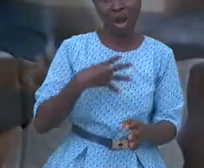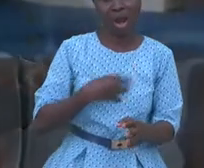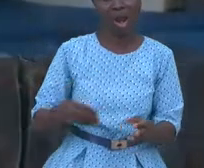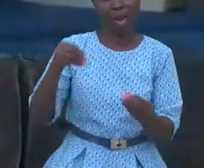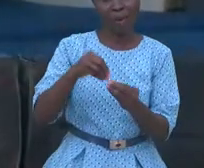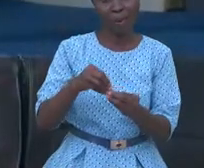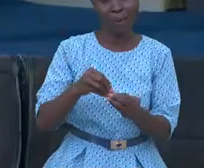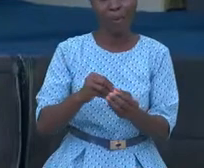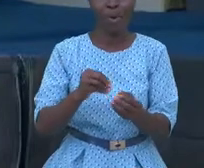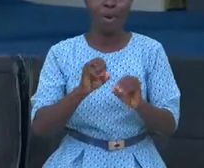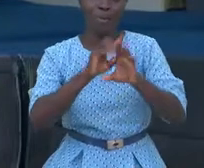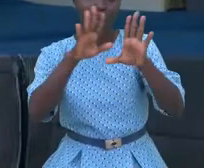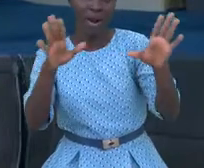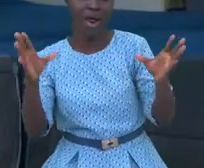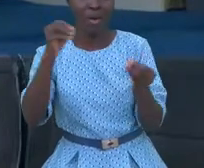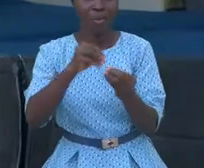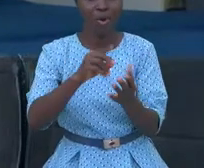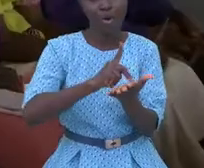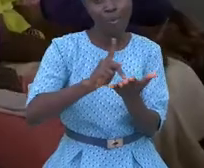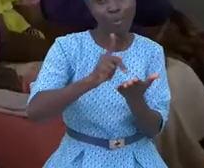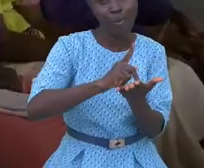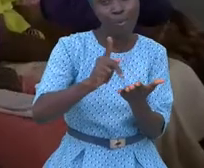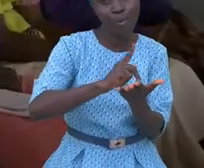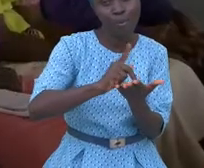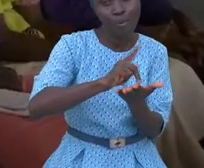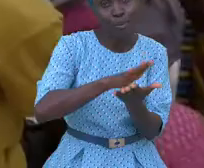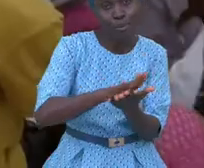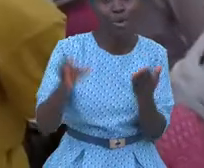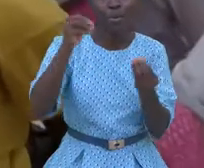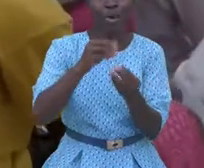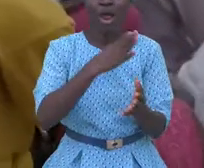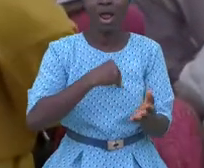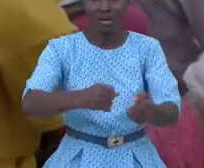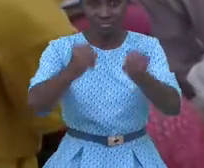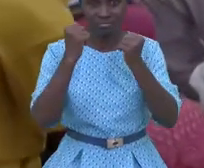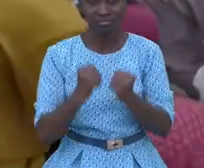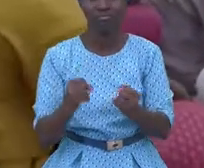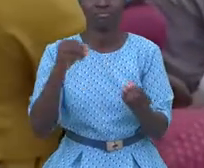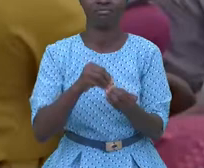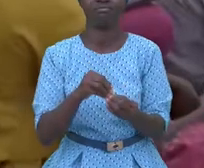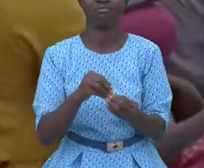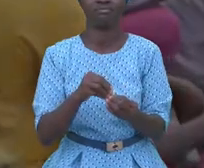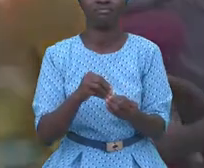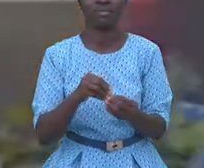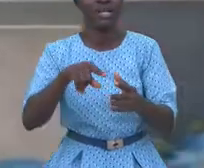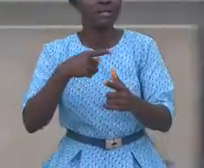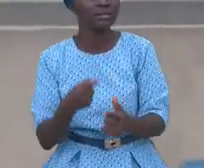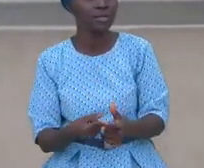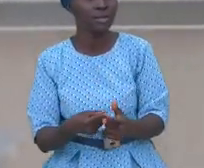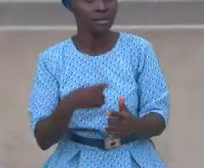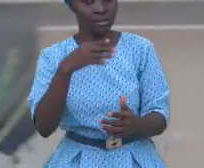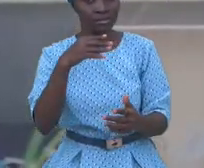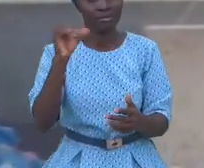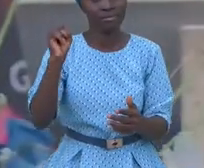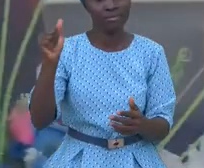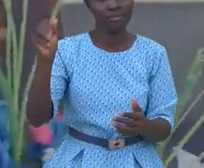brighter, purer, stronger. And then he said, can you show me those two